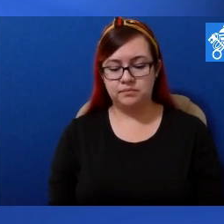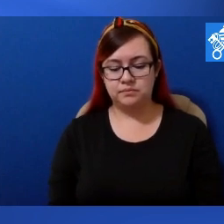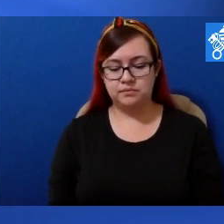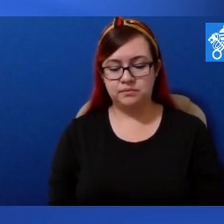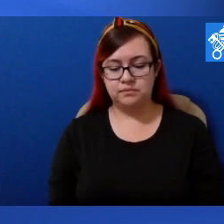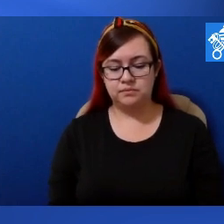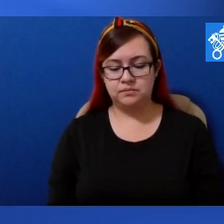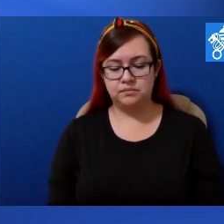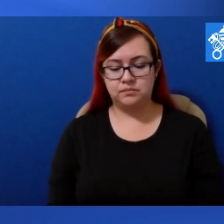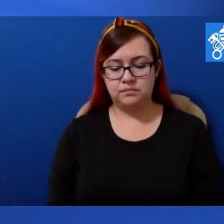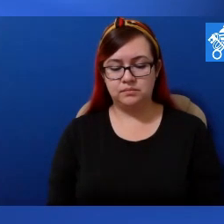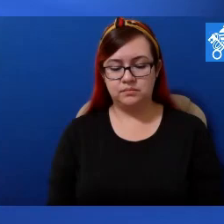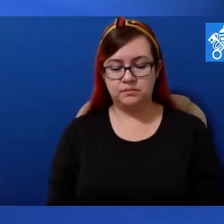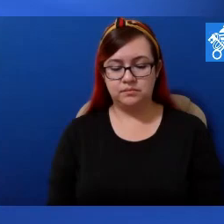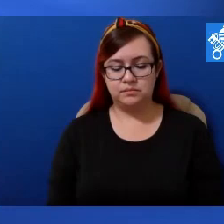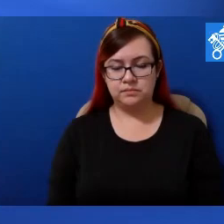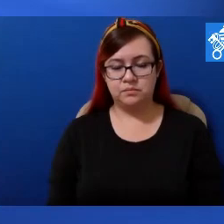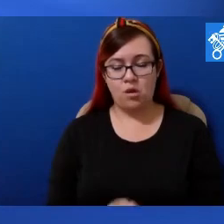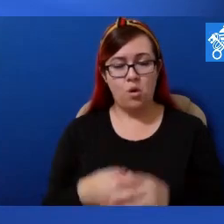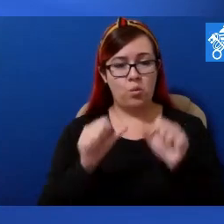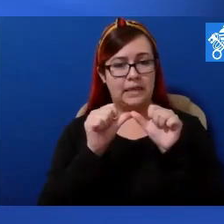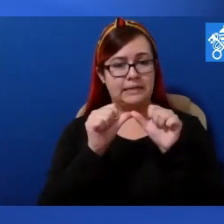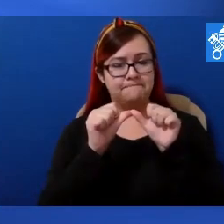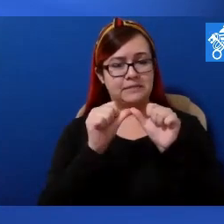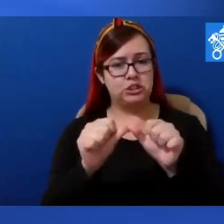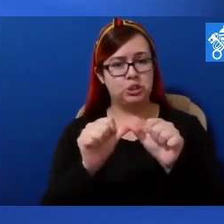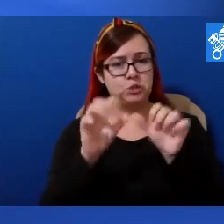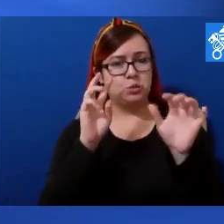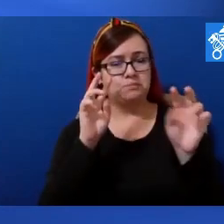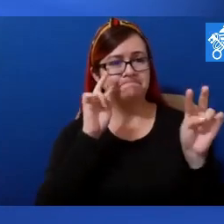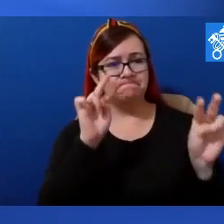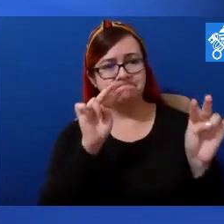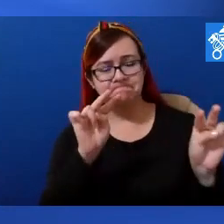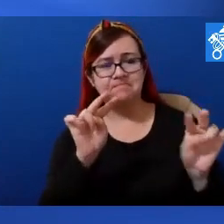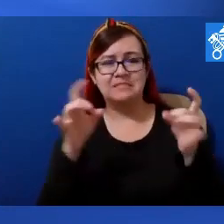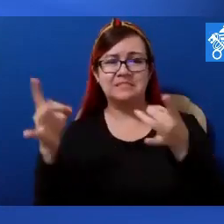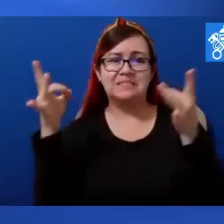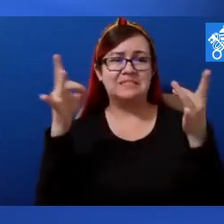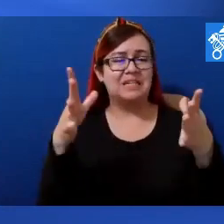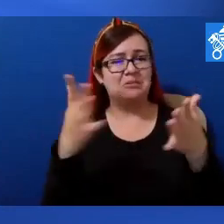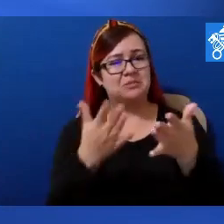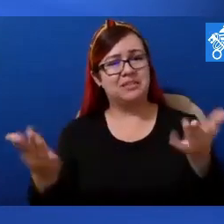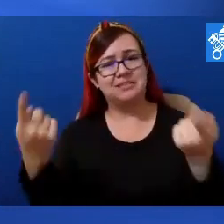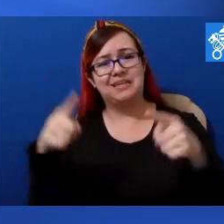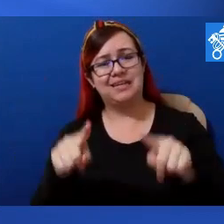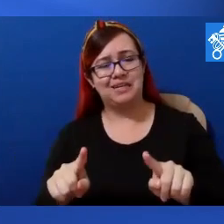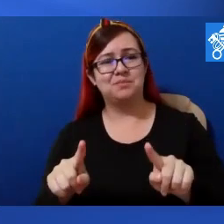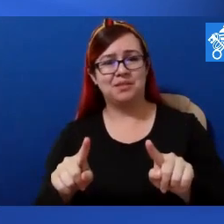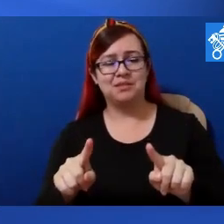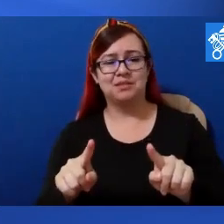sofferenti. Benedirà anche i rosari e gli oggetti di devozione che ognuno di noi porta con sé.